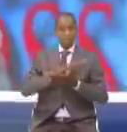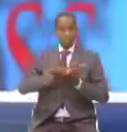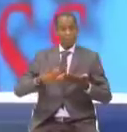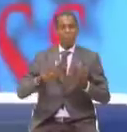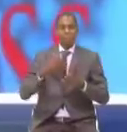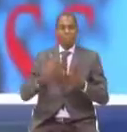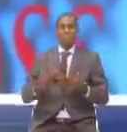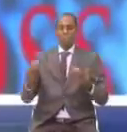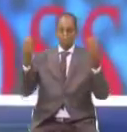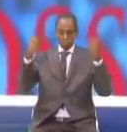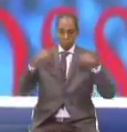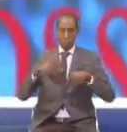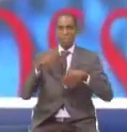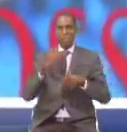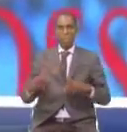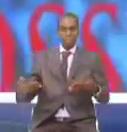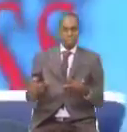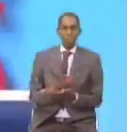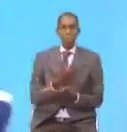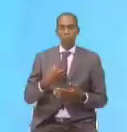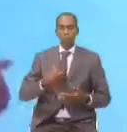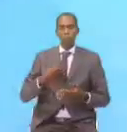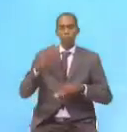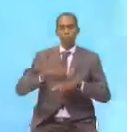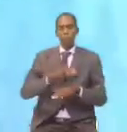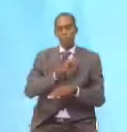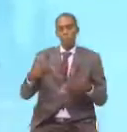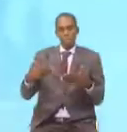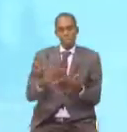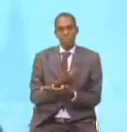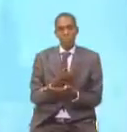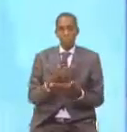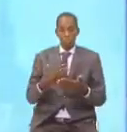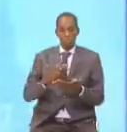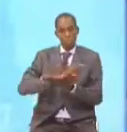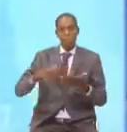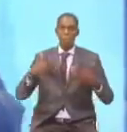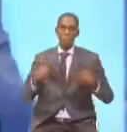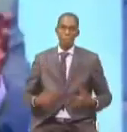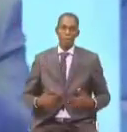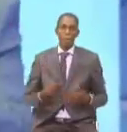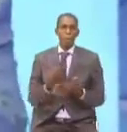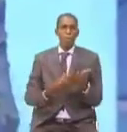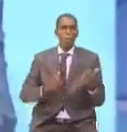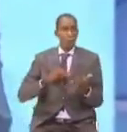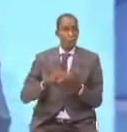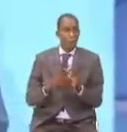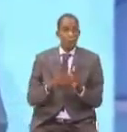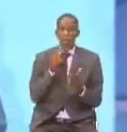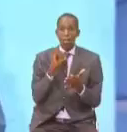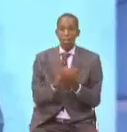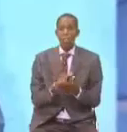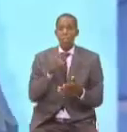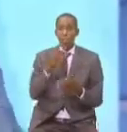on the clean body. What am I saying? You want to have the robe of